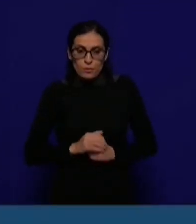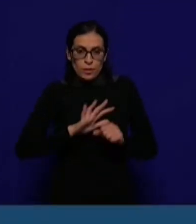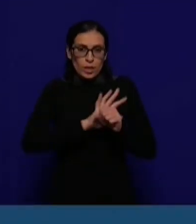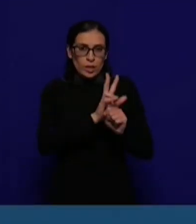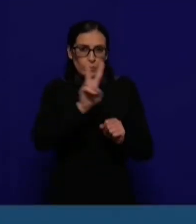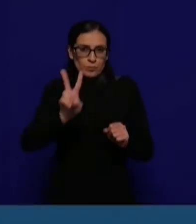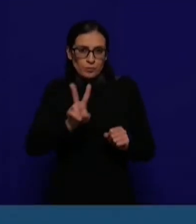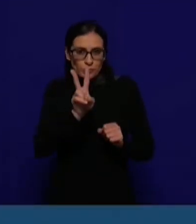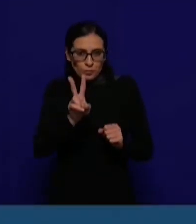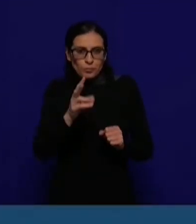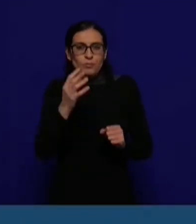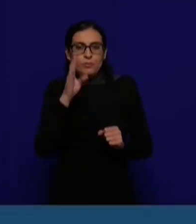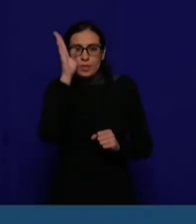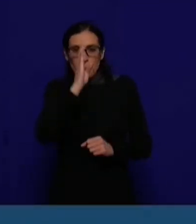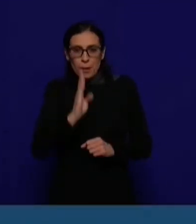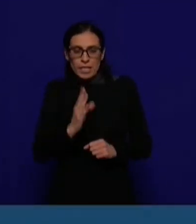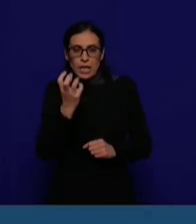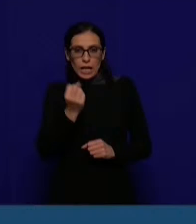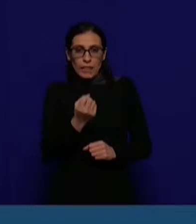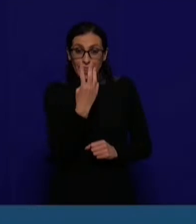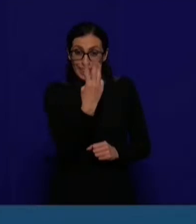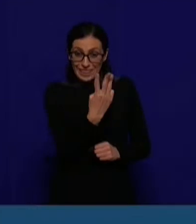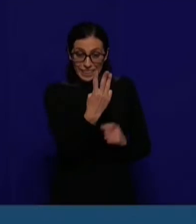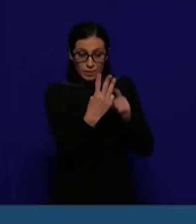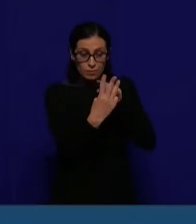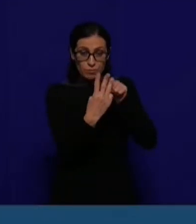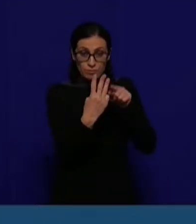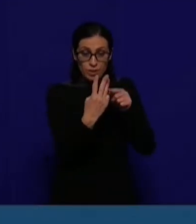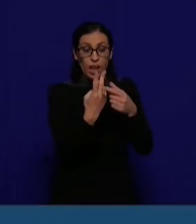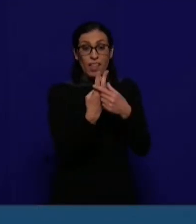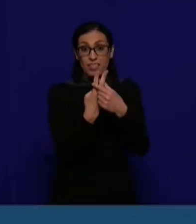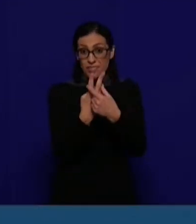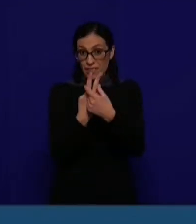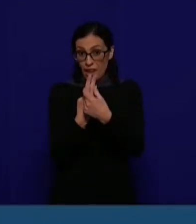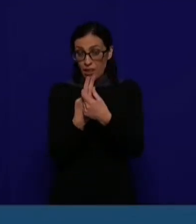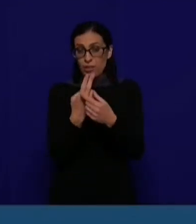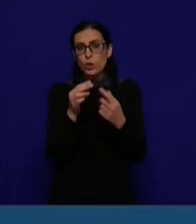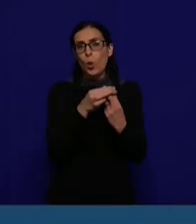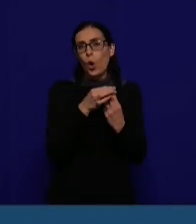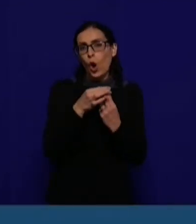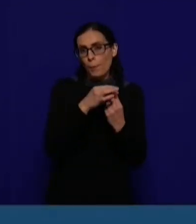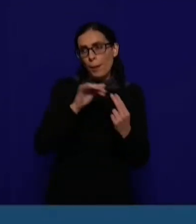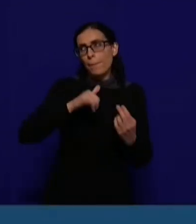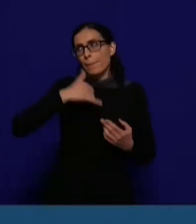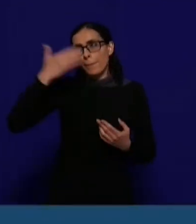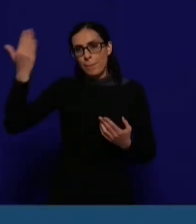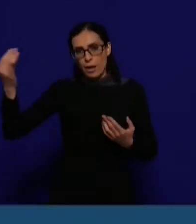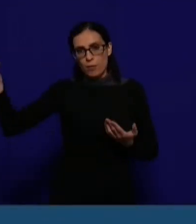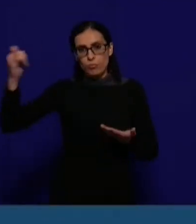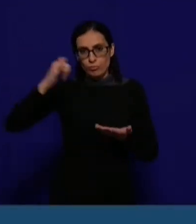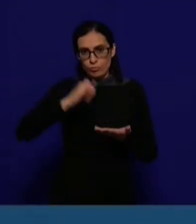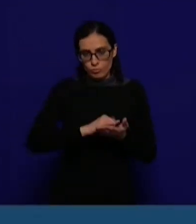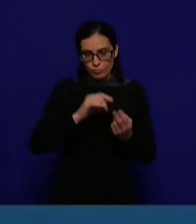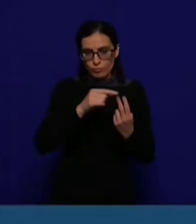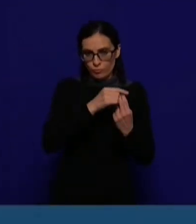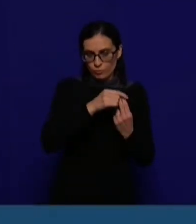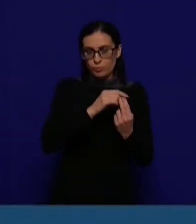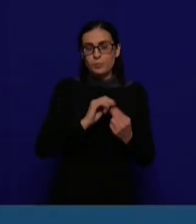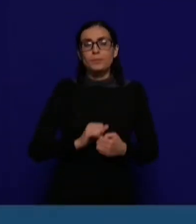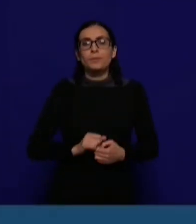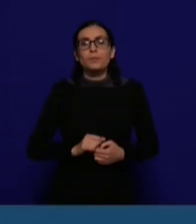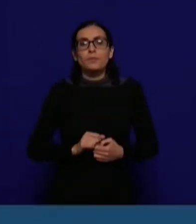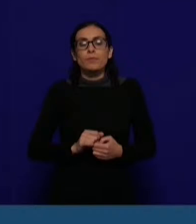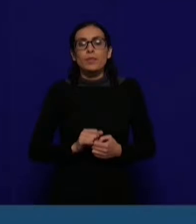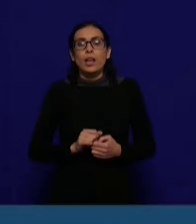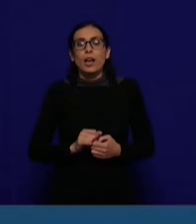3 każijiet fejn 2 minnhom kienu koppja li ġew minn barra lura dawn huma importati. Fuq red list aħna